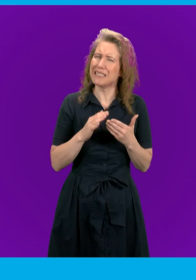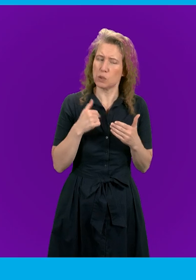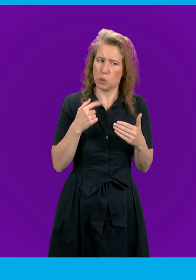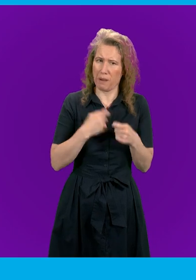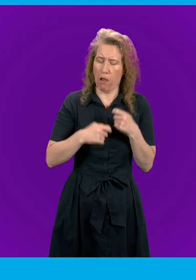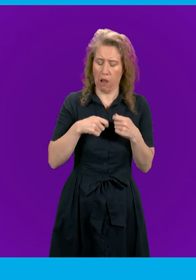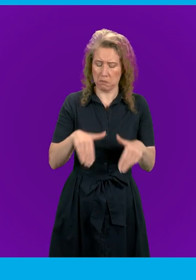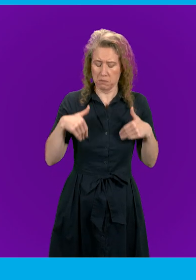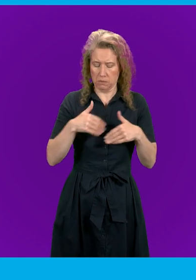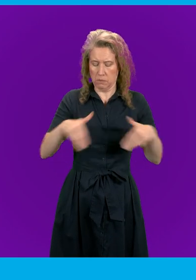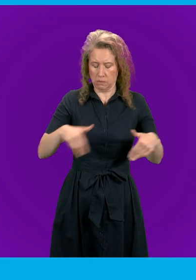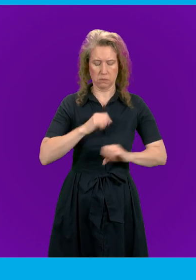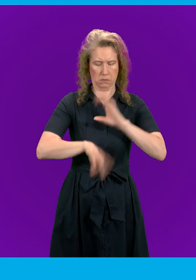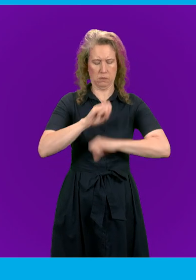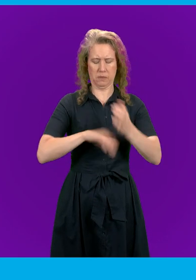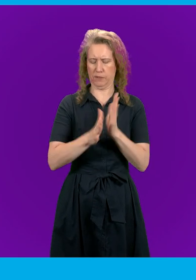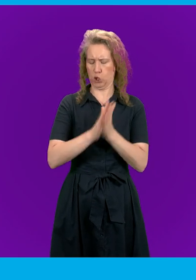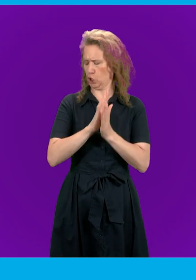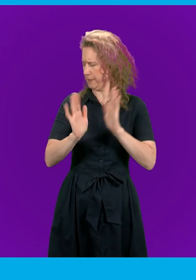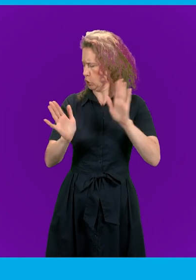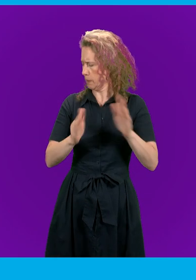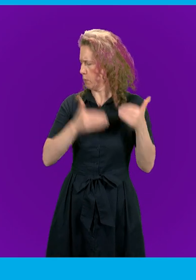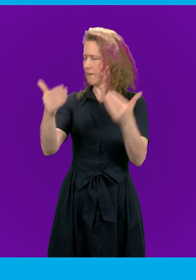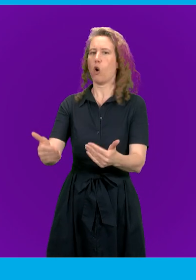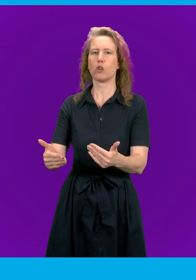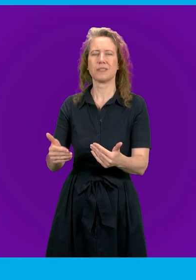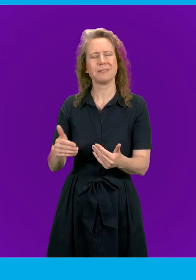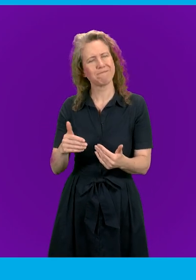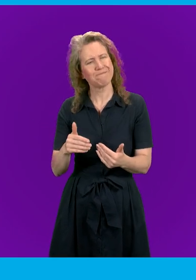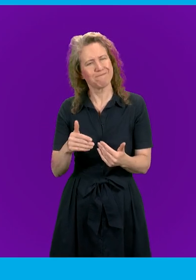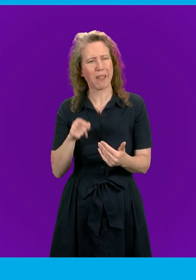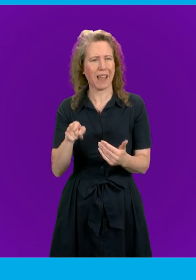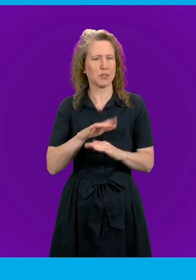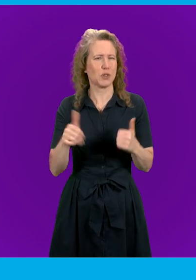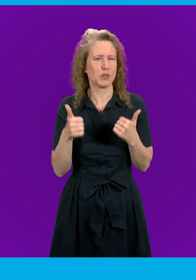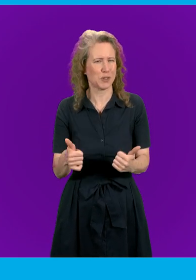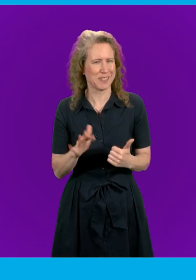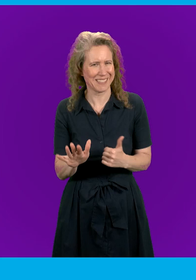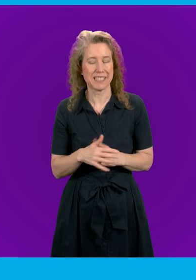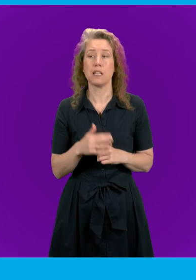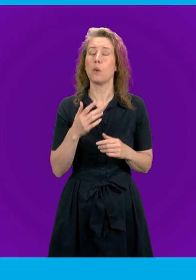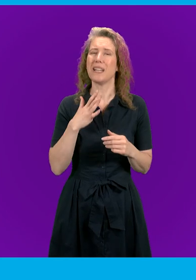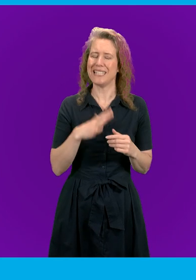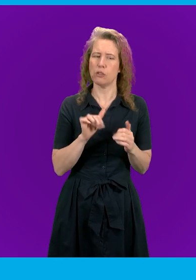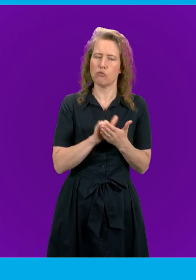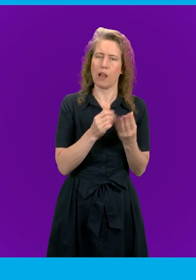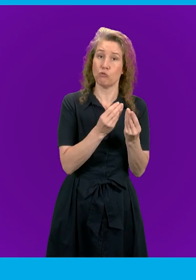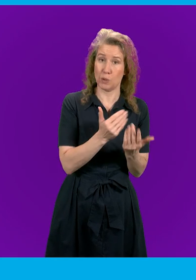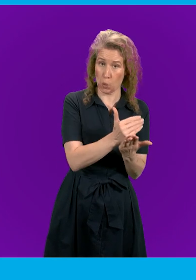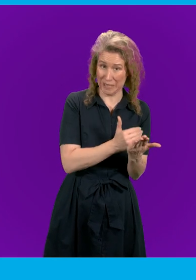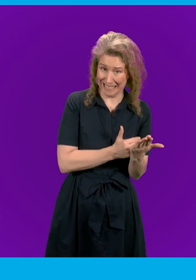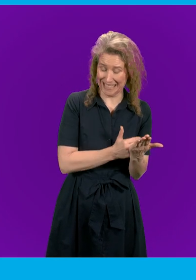withdraw into that, just let me get this lesson plan out, let's finish. So if we had the resources, I think